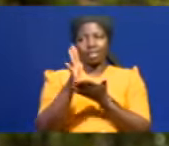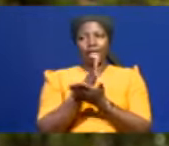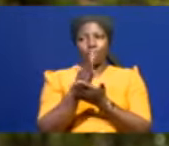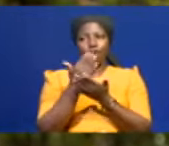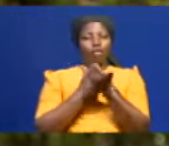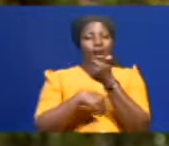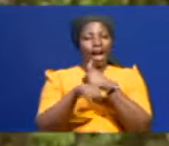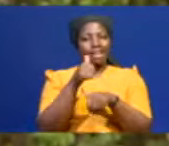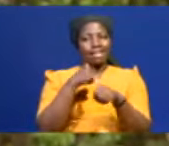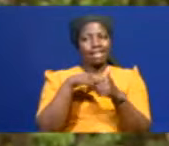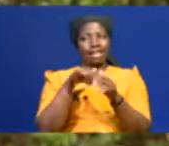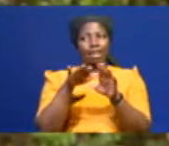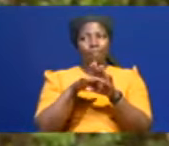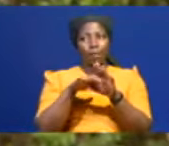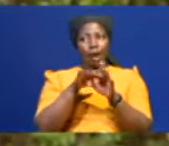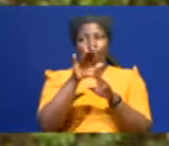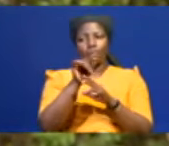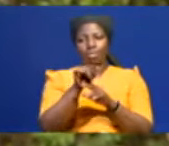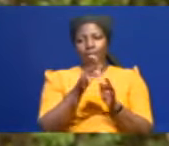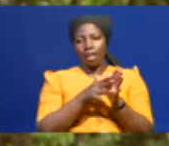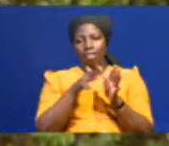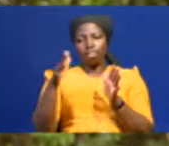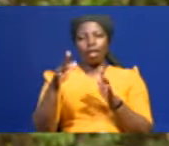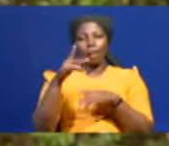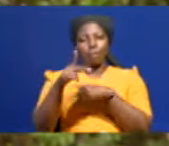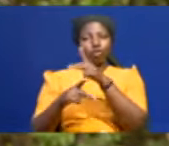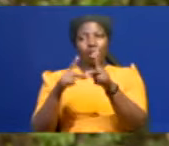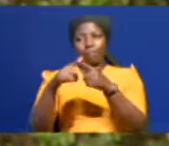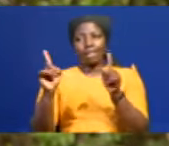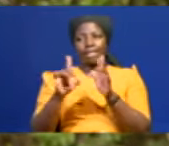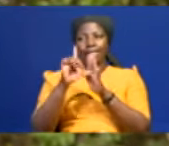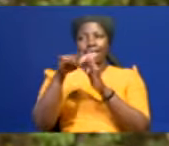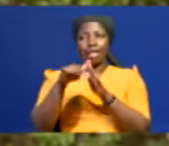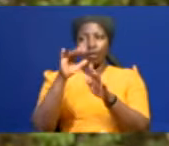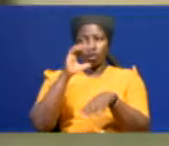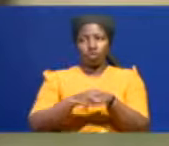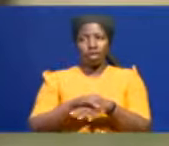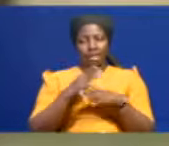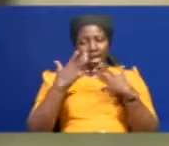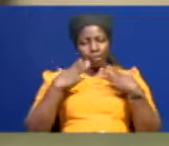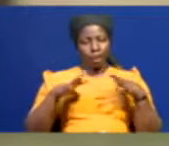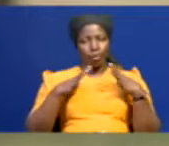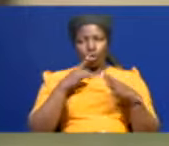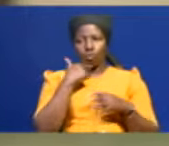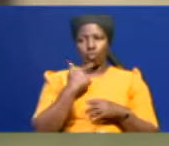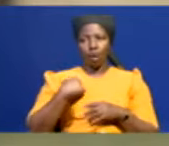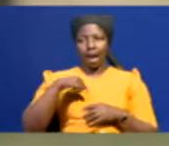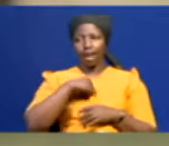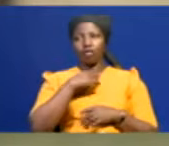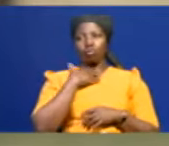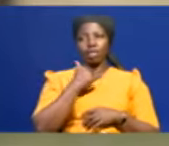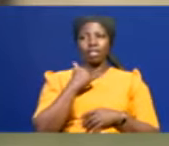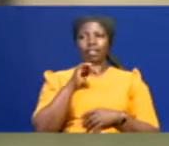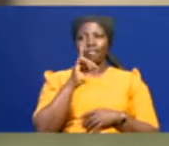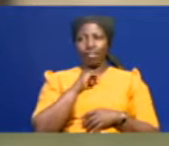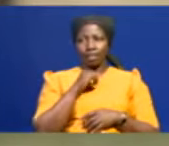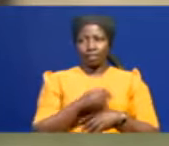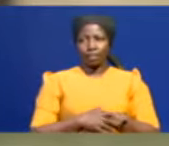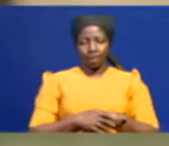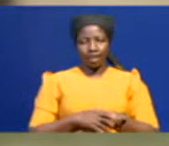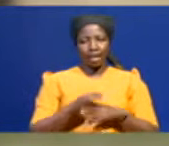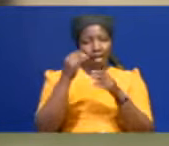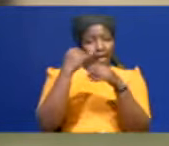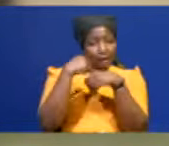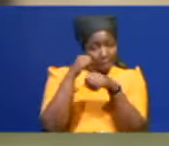in between that process, but eventually we got the people we wanted. Set in a tight-knit village in Migori